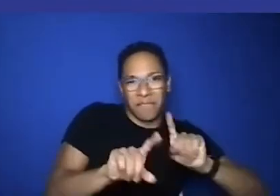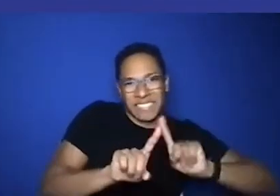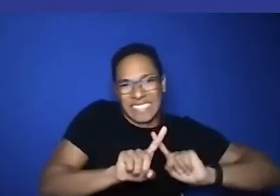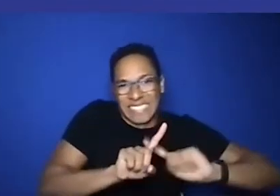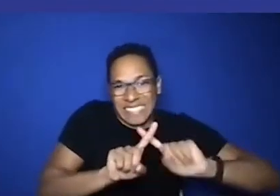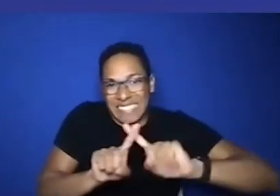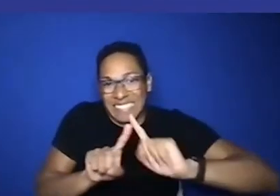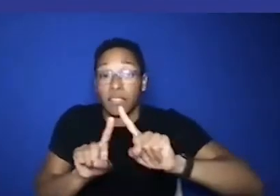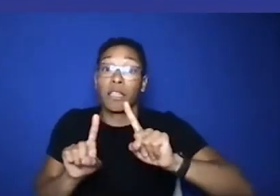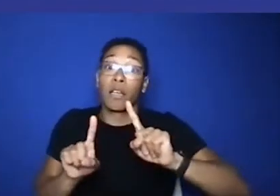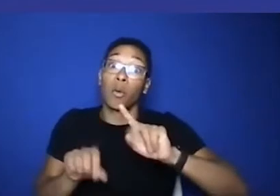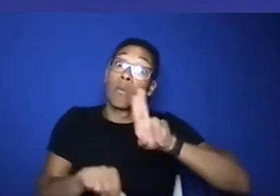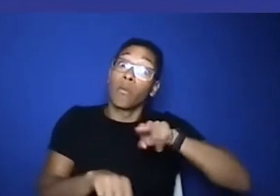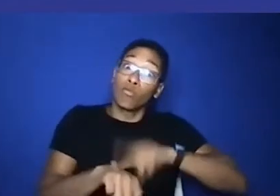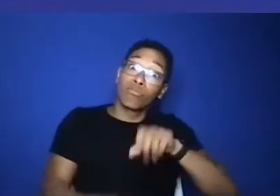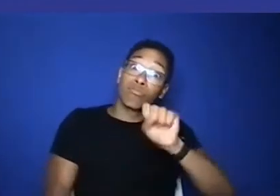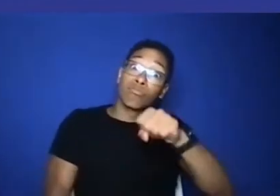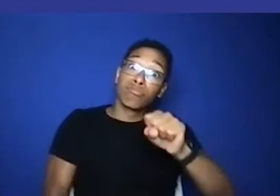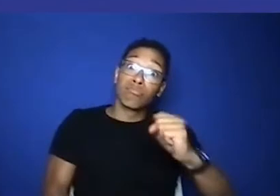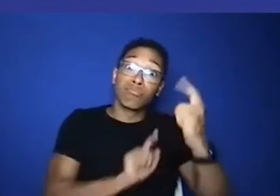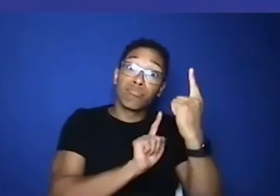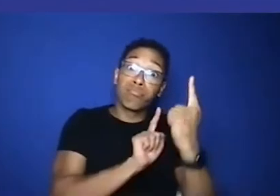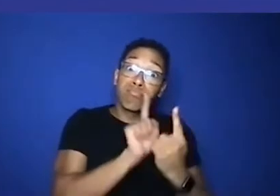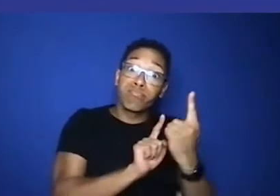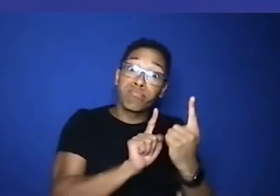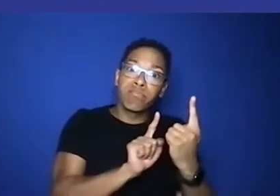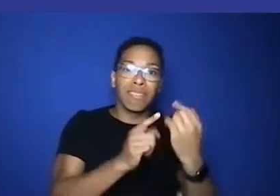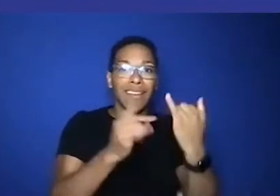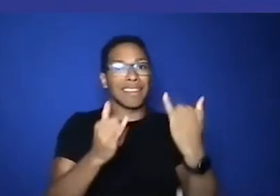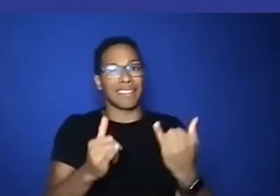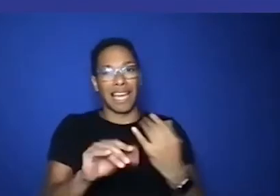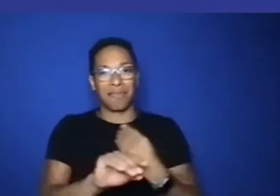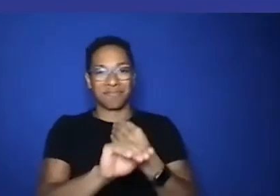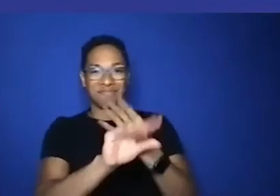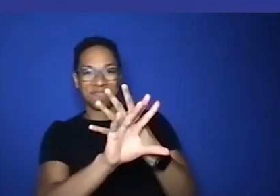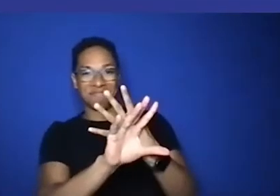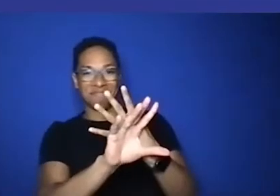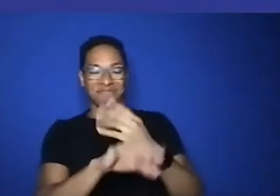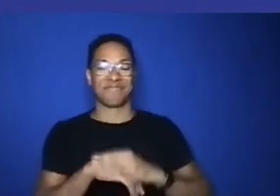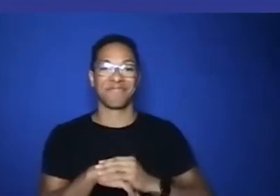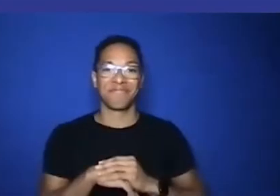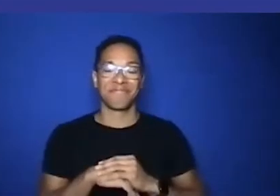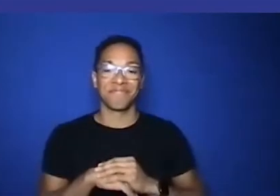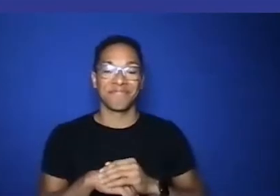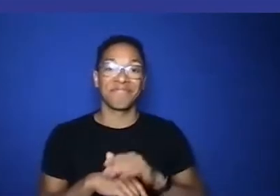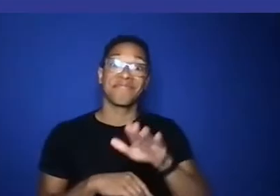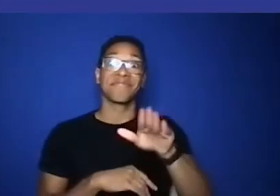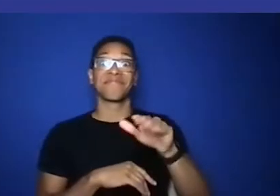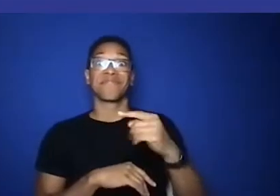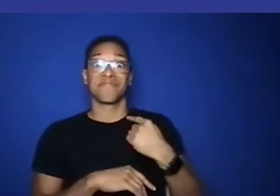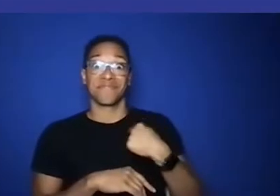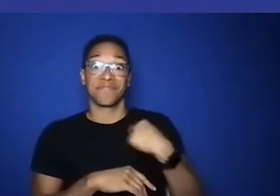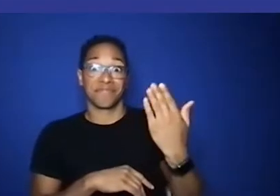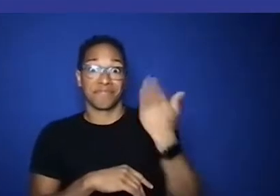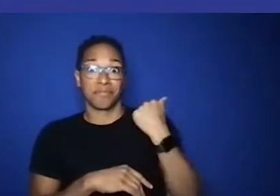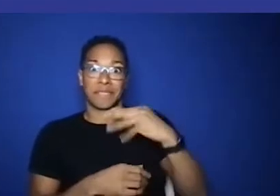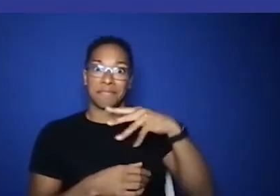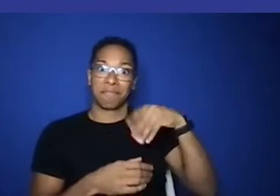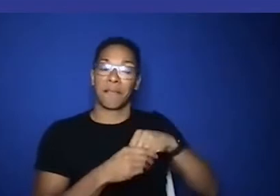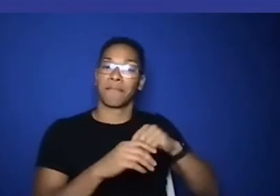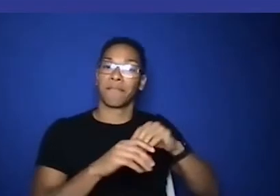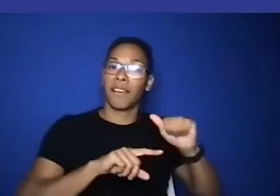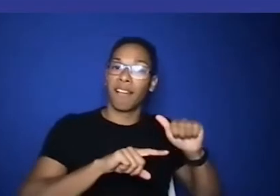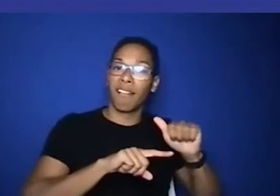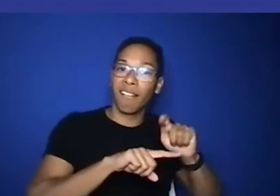in person that we couldn't access. I was actually part of a training on